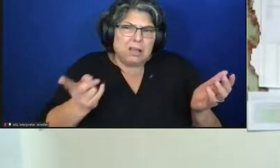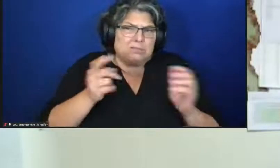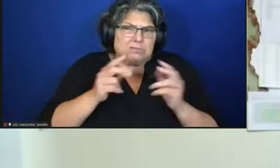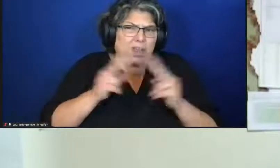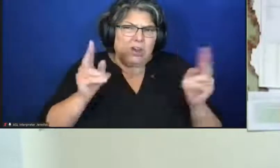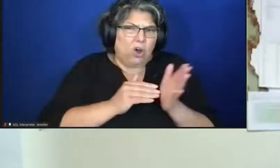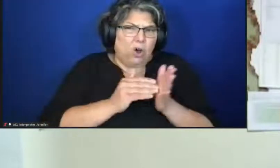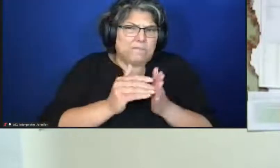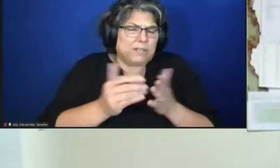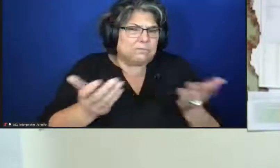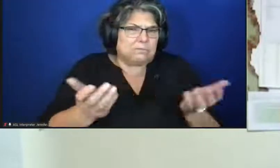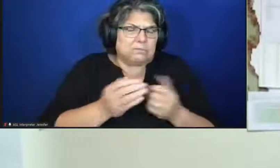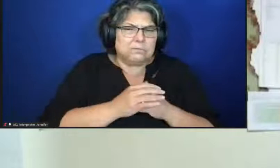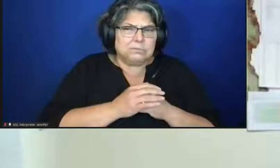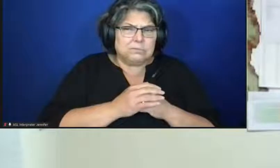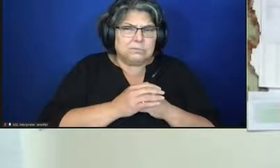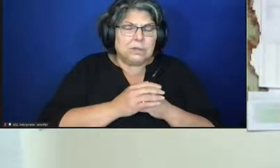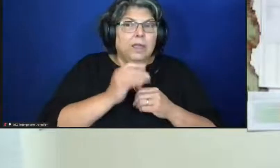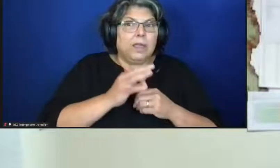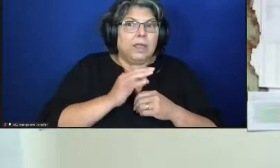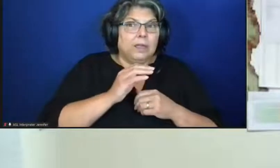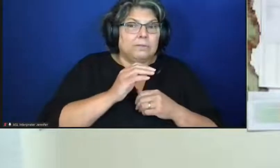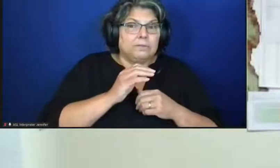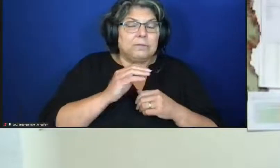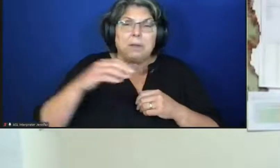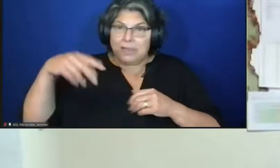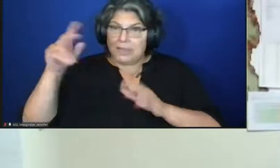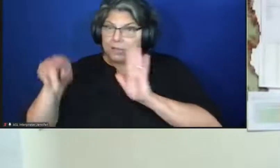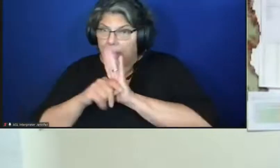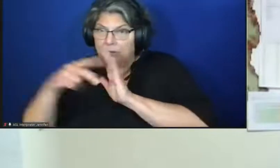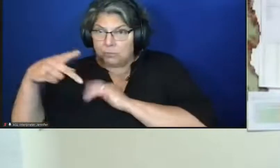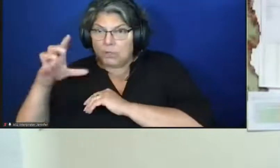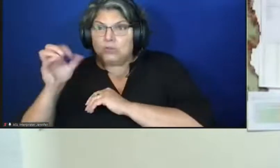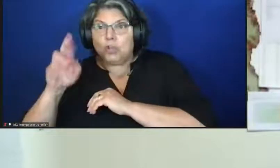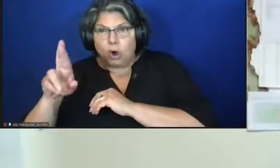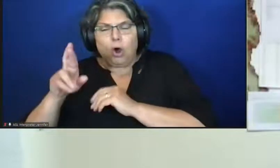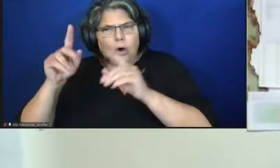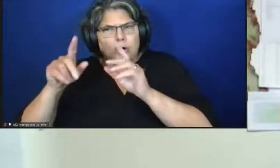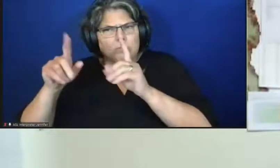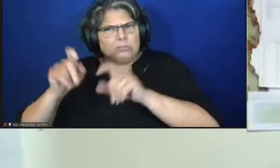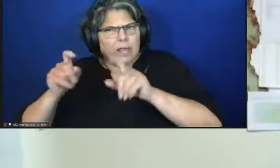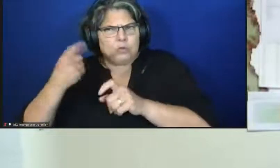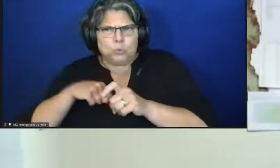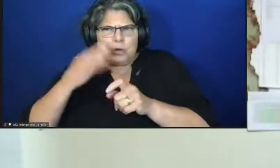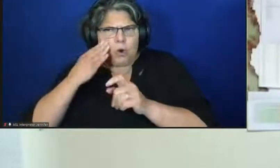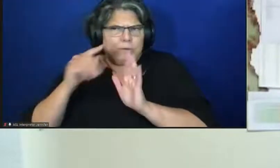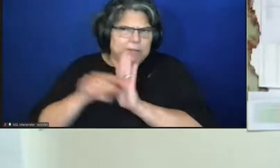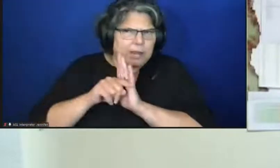frequently as the negative PCRs. The PCR tests are done in a